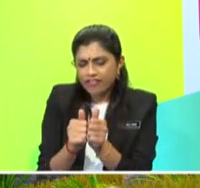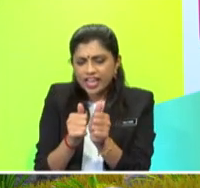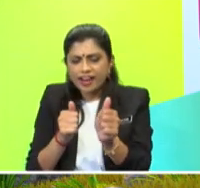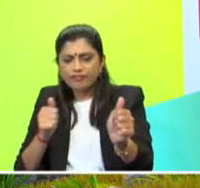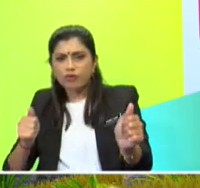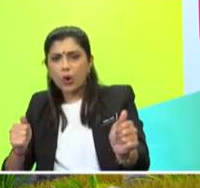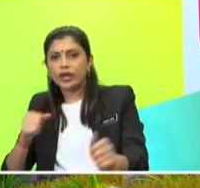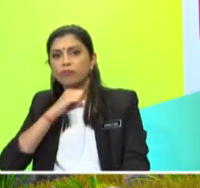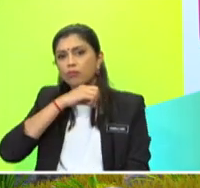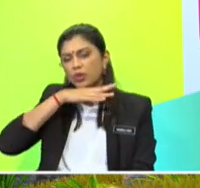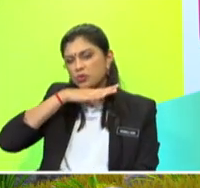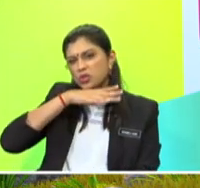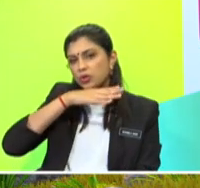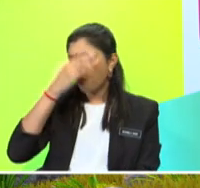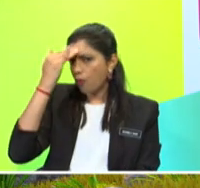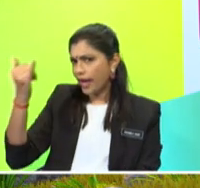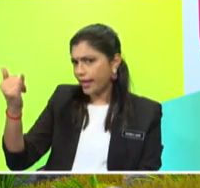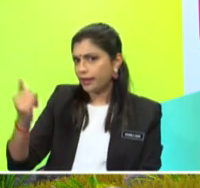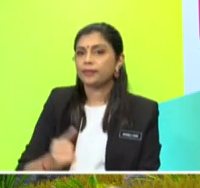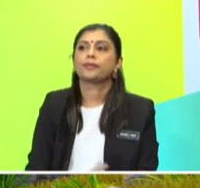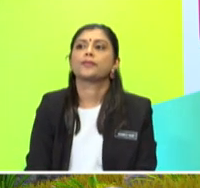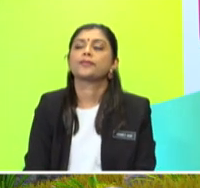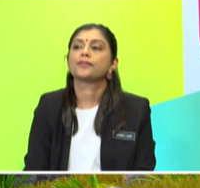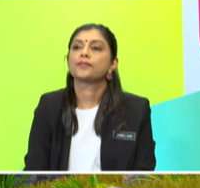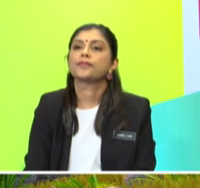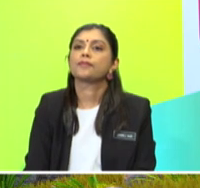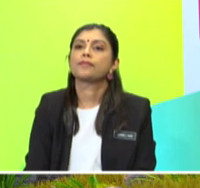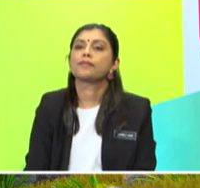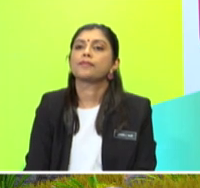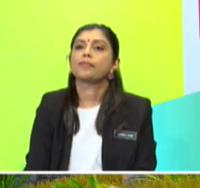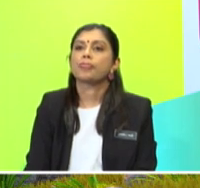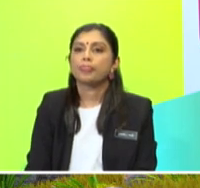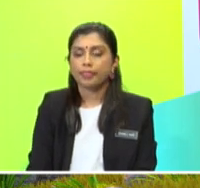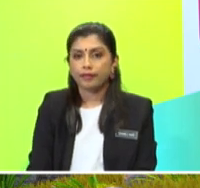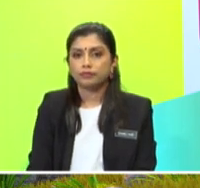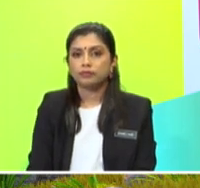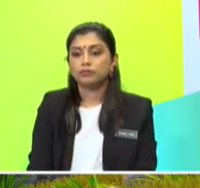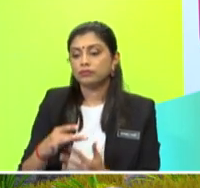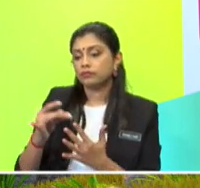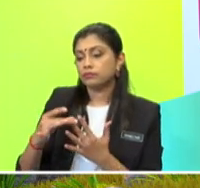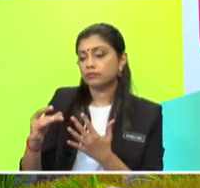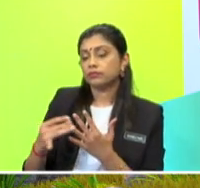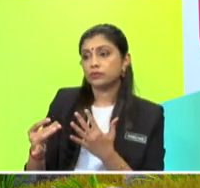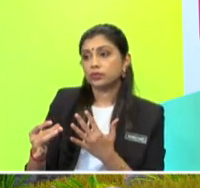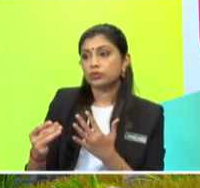your answer, Ibnu? I will start with my color. Mm-hmm.